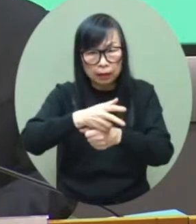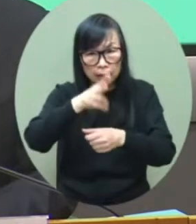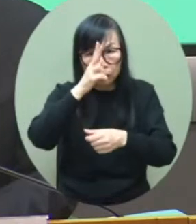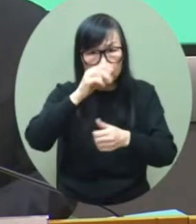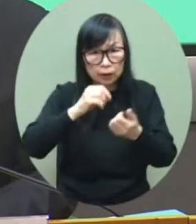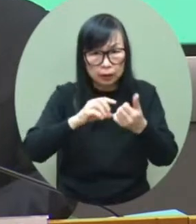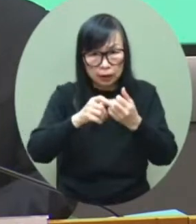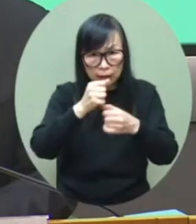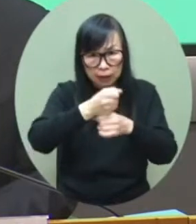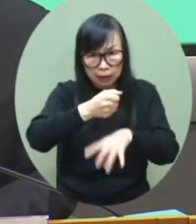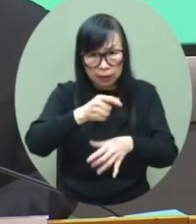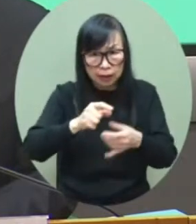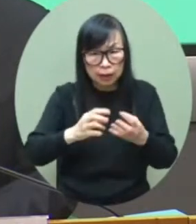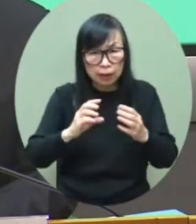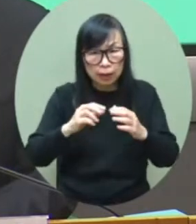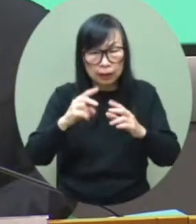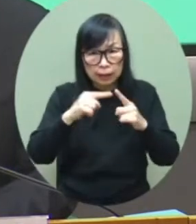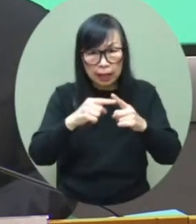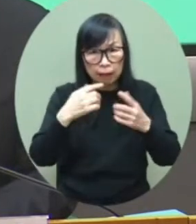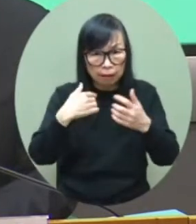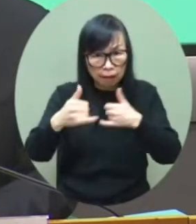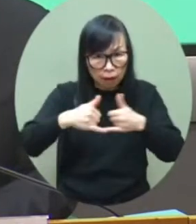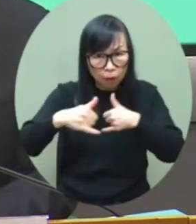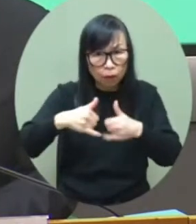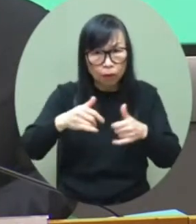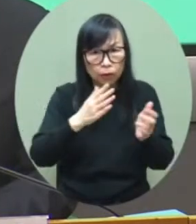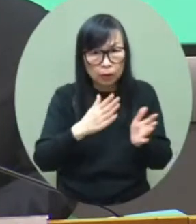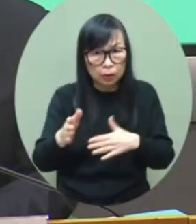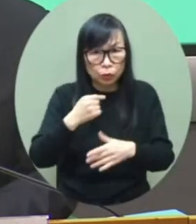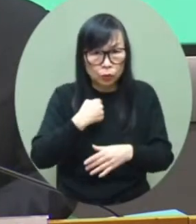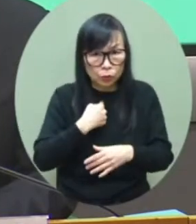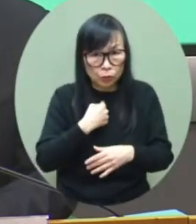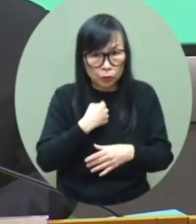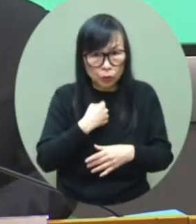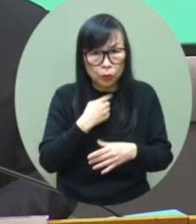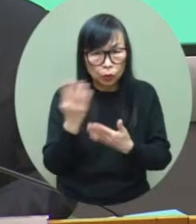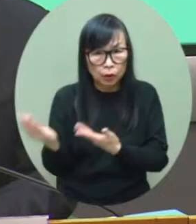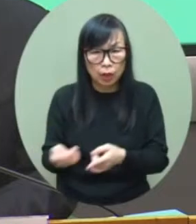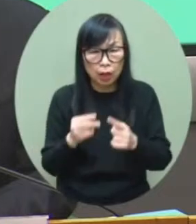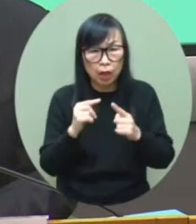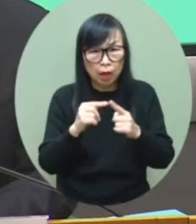make preparation for resumption of operation of the Luohu control points.